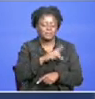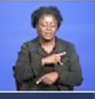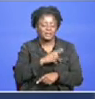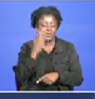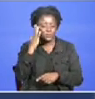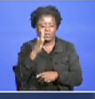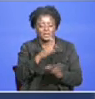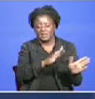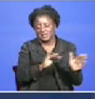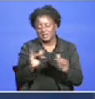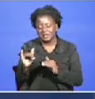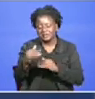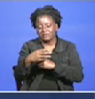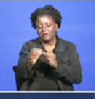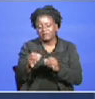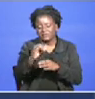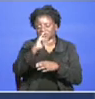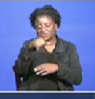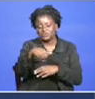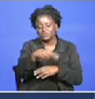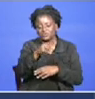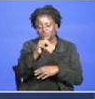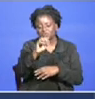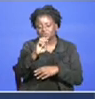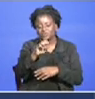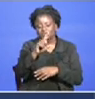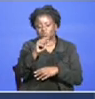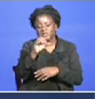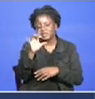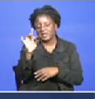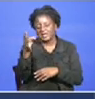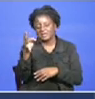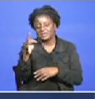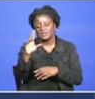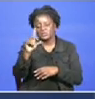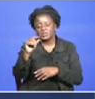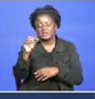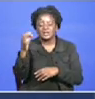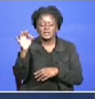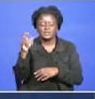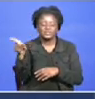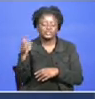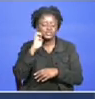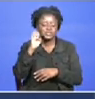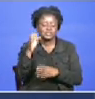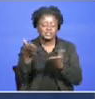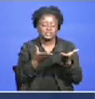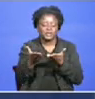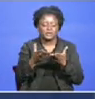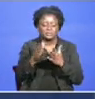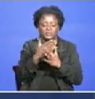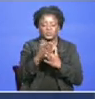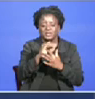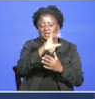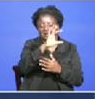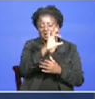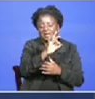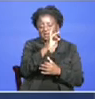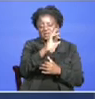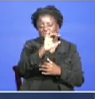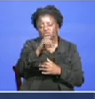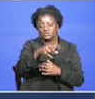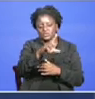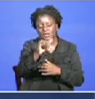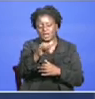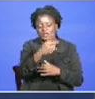come June 28, 2019. Dame Marguerite served in the capacity between the 8th of July 2014